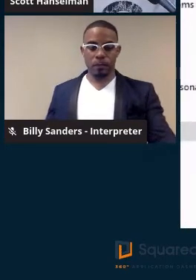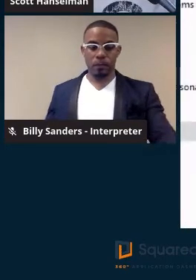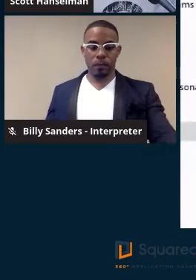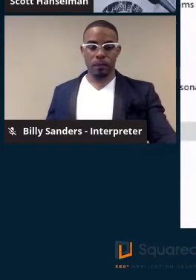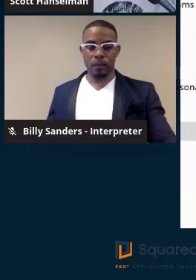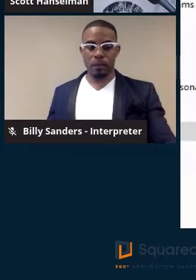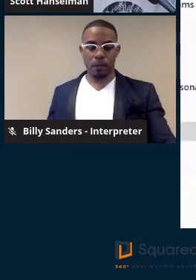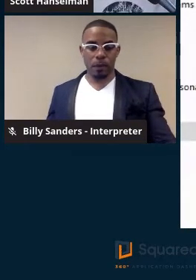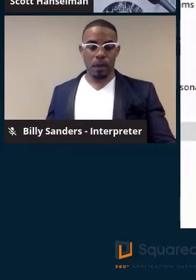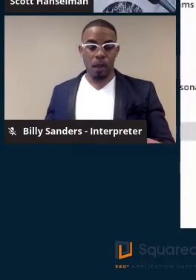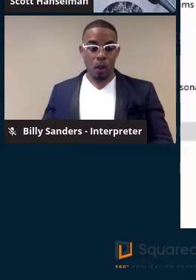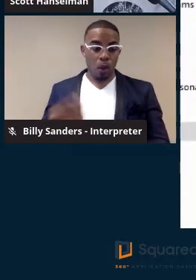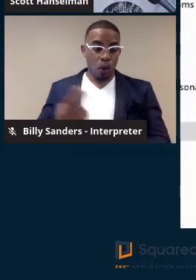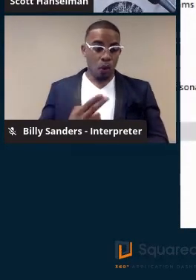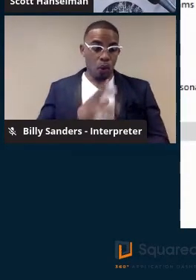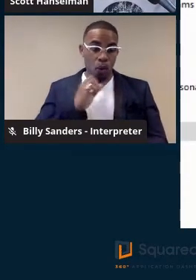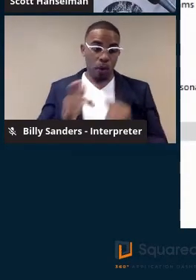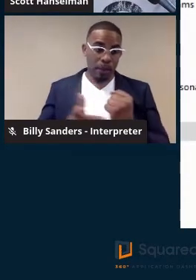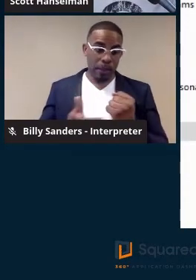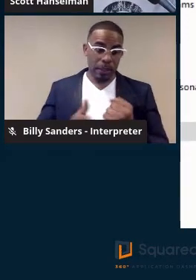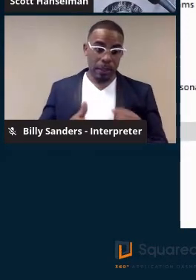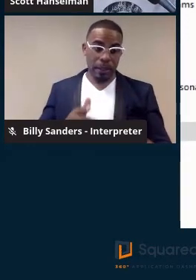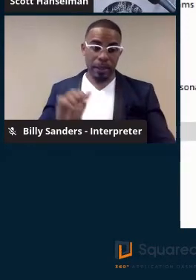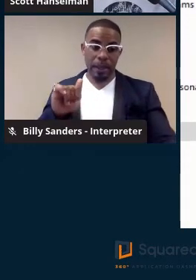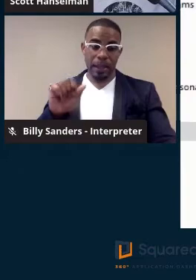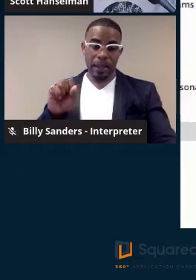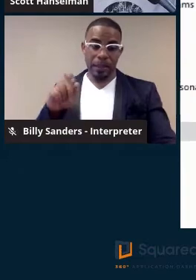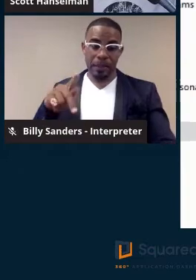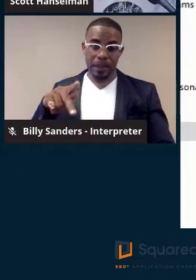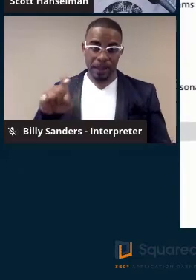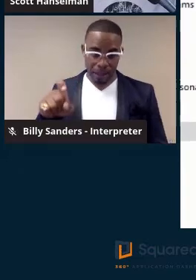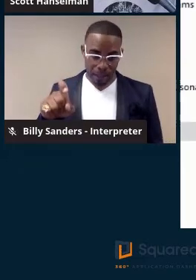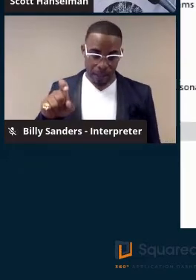old technology, these ASPX